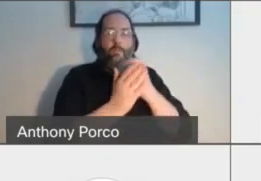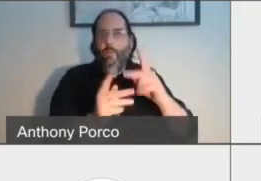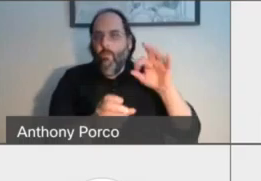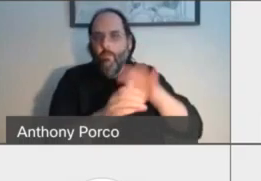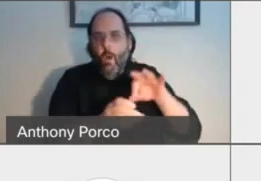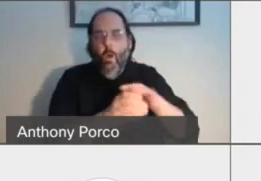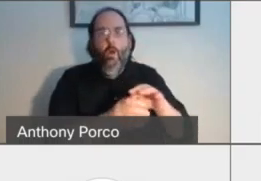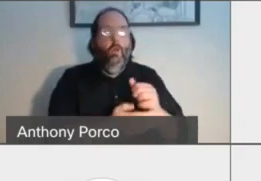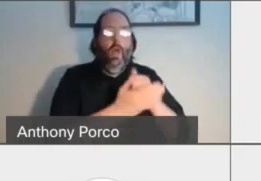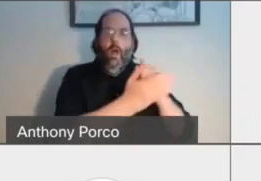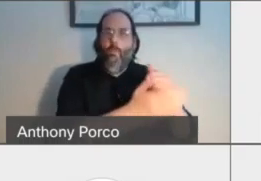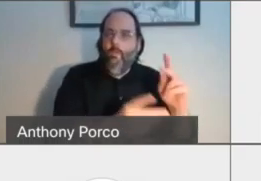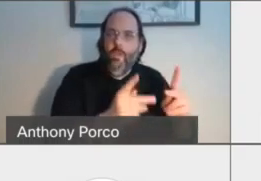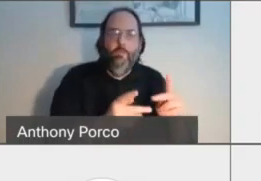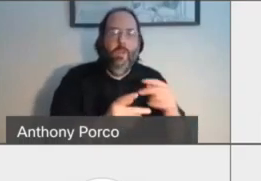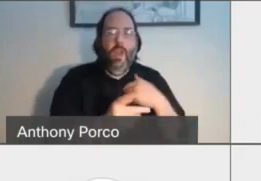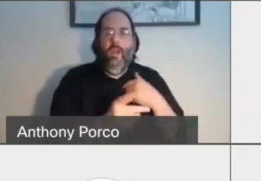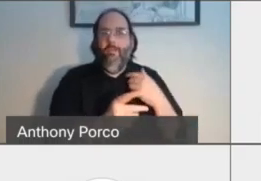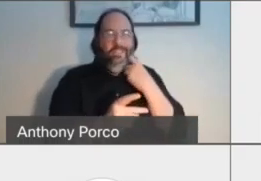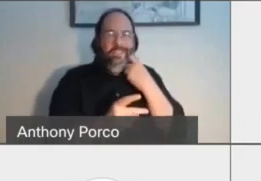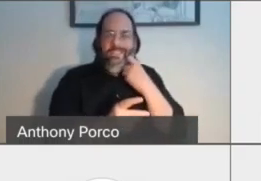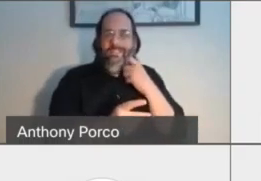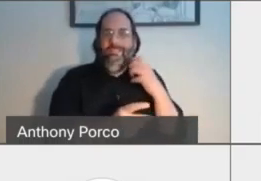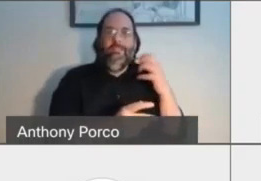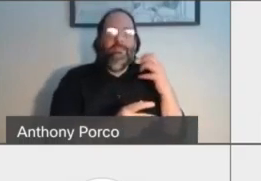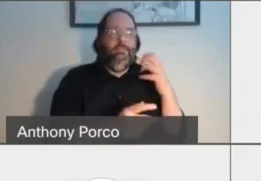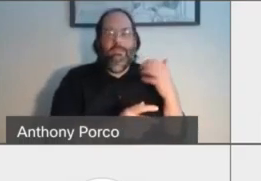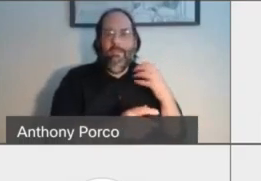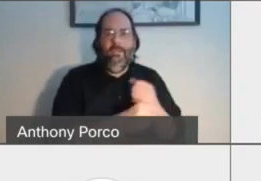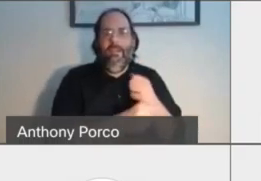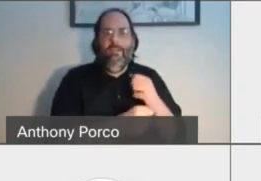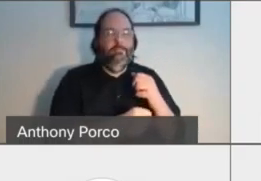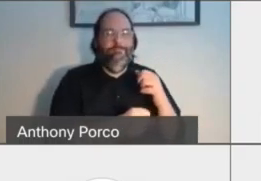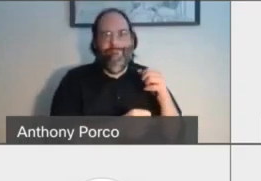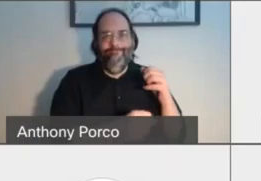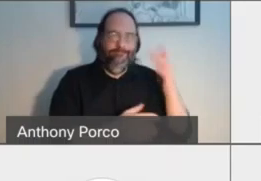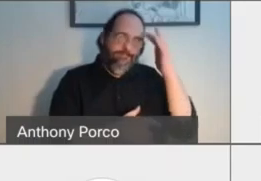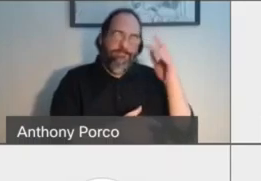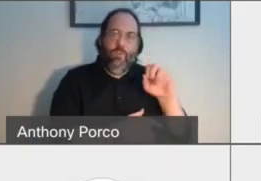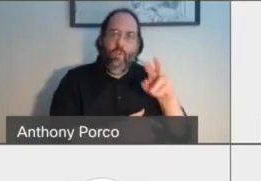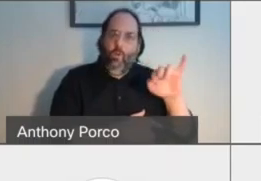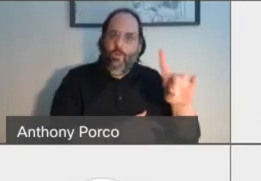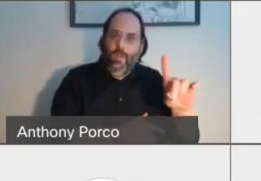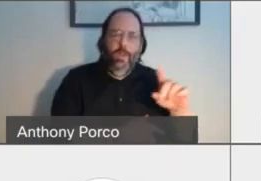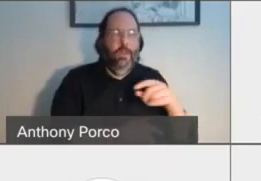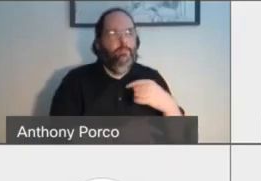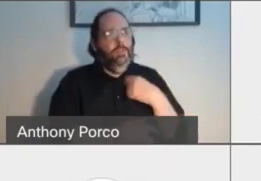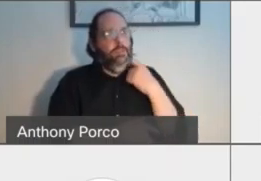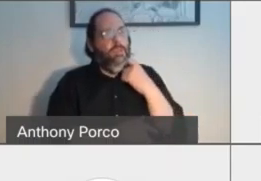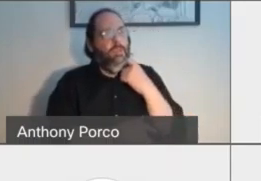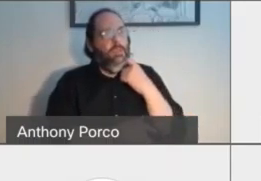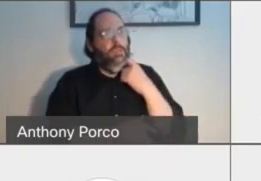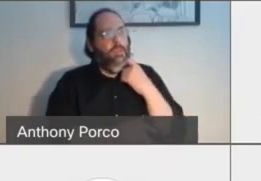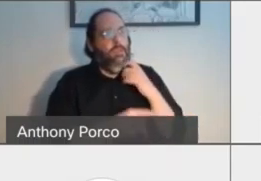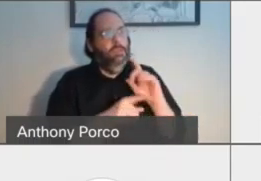helping people that had recently been diagnosed with COVID. And then I forgot the most recent